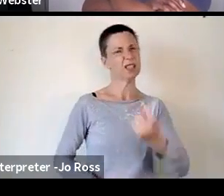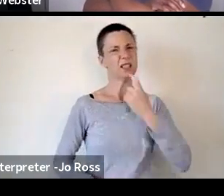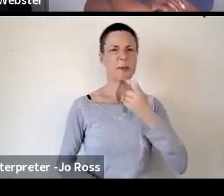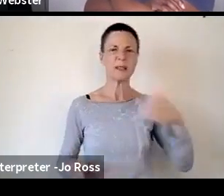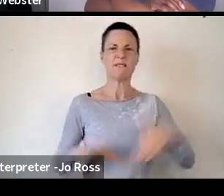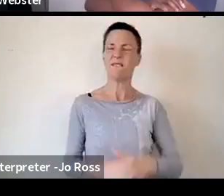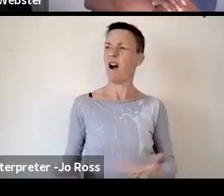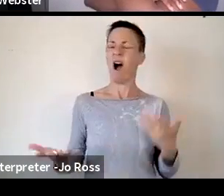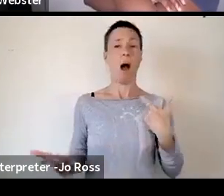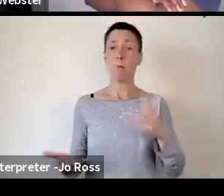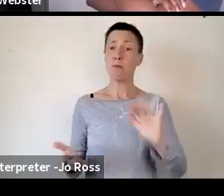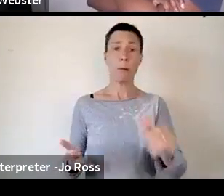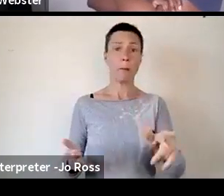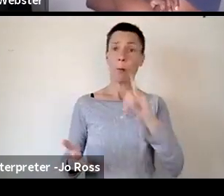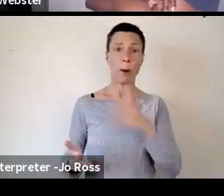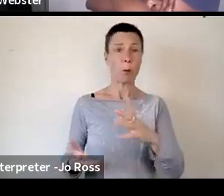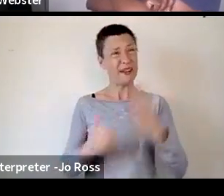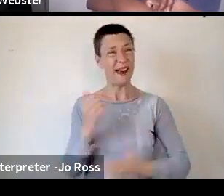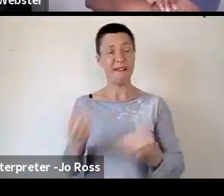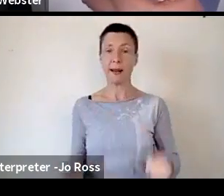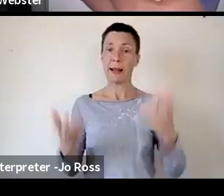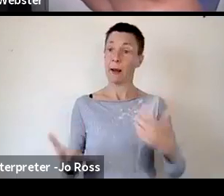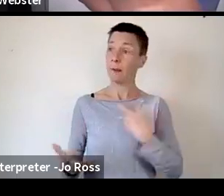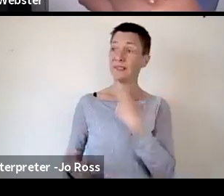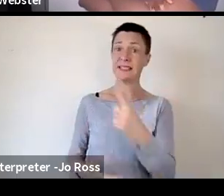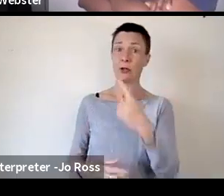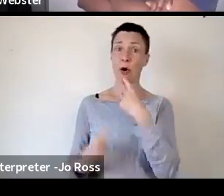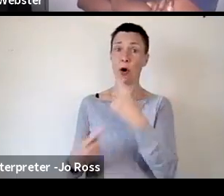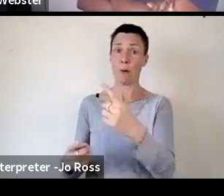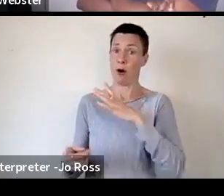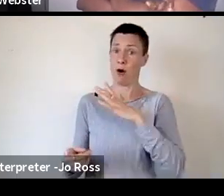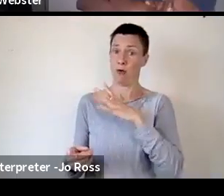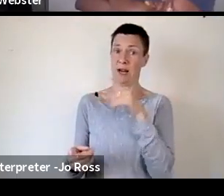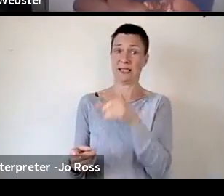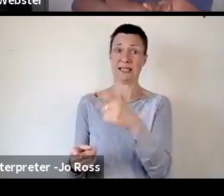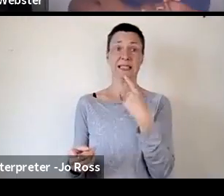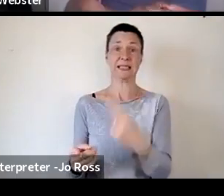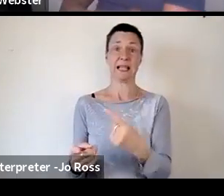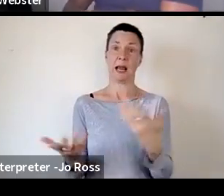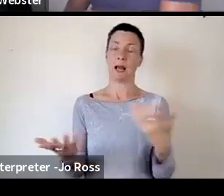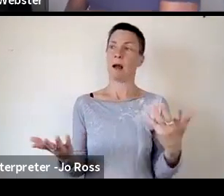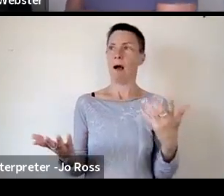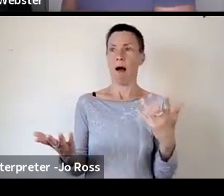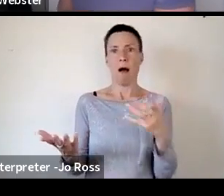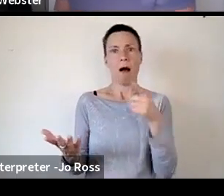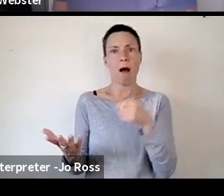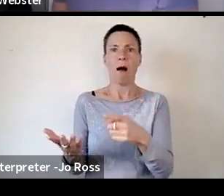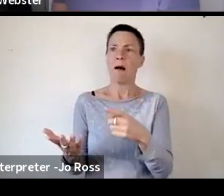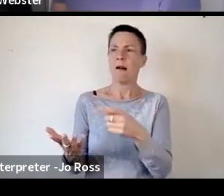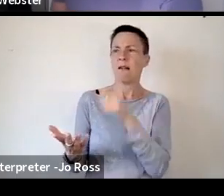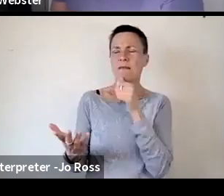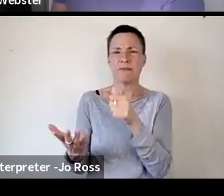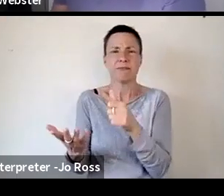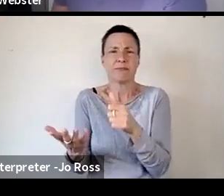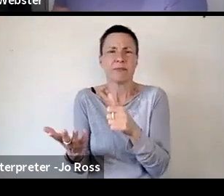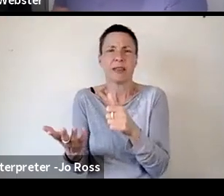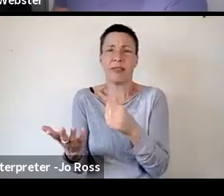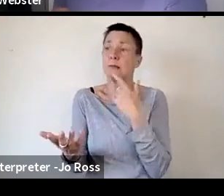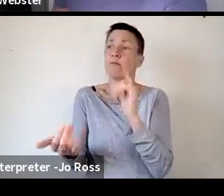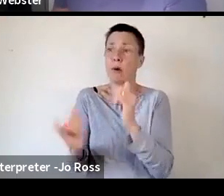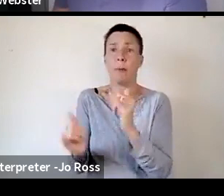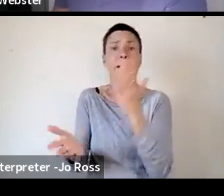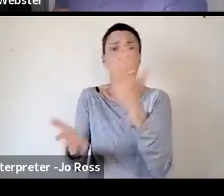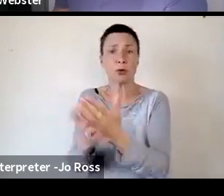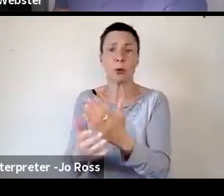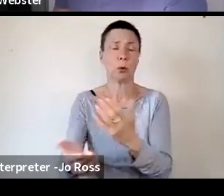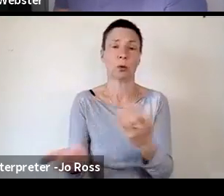probably not going to let it go. Like, I've seen a comment already saying, you know, we're being, you know, just sort of fed nice, and that's probably true. But,